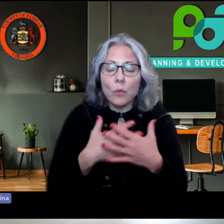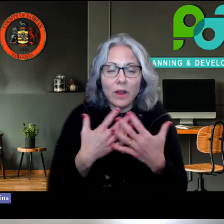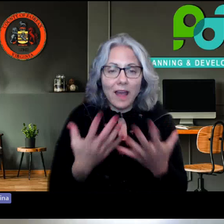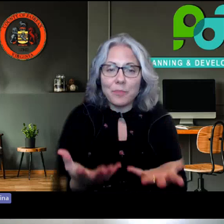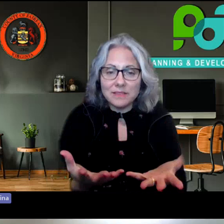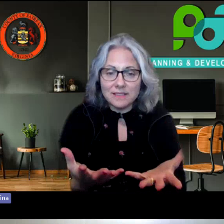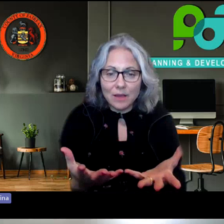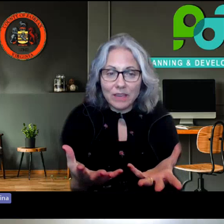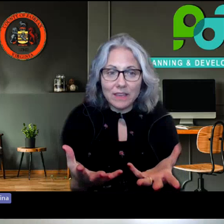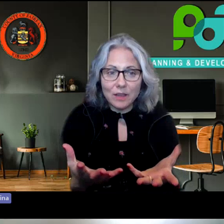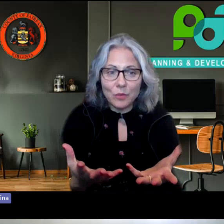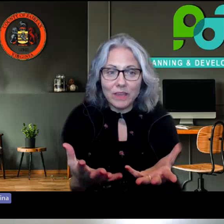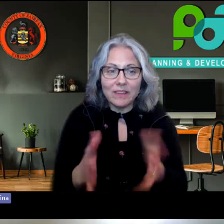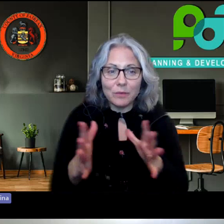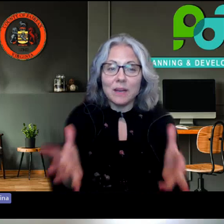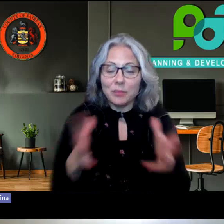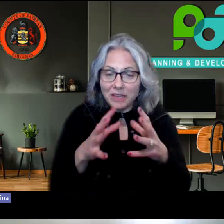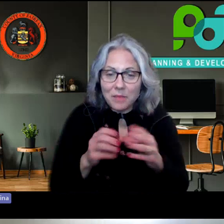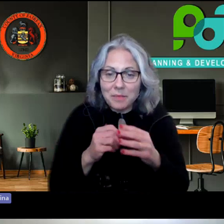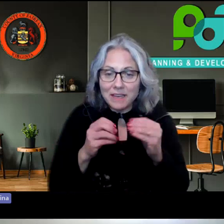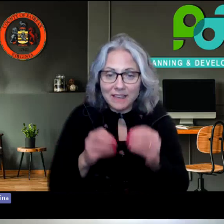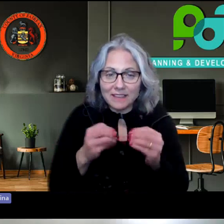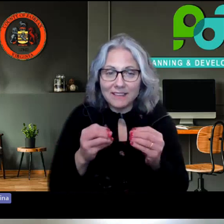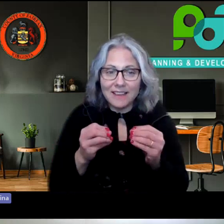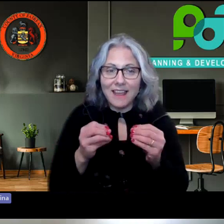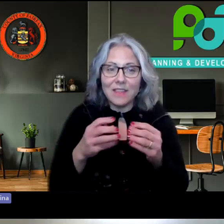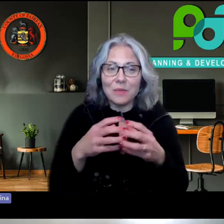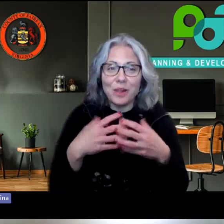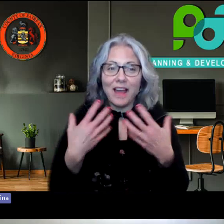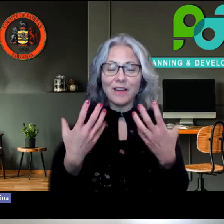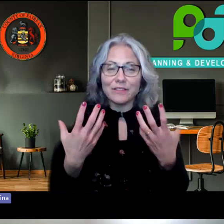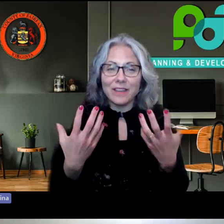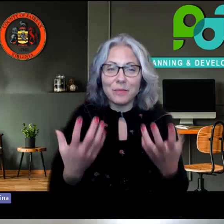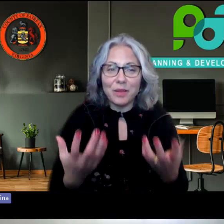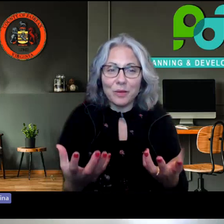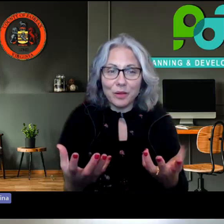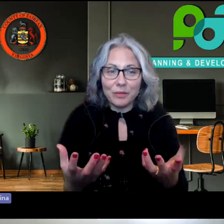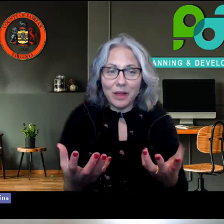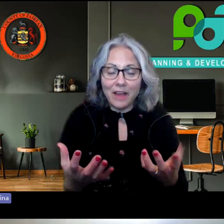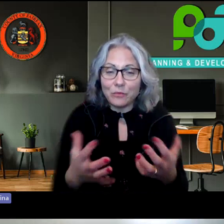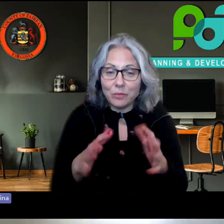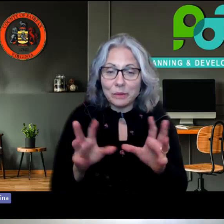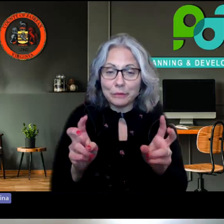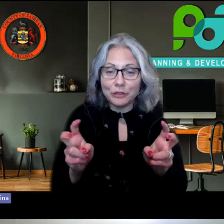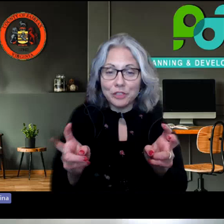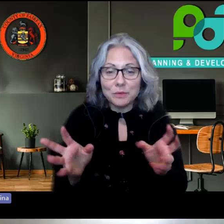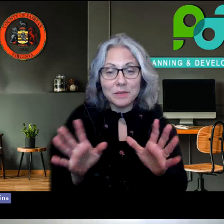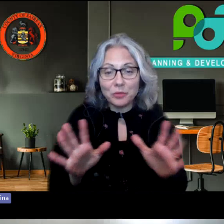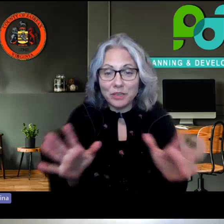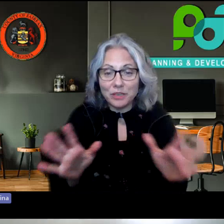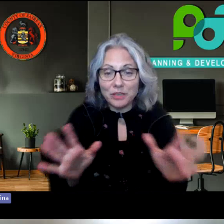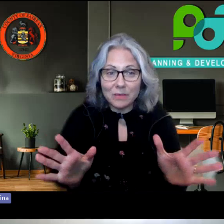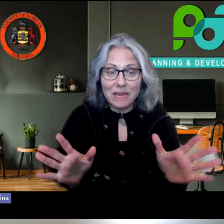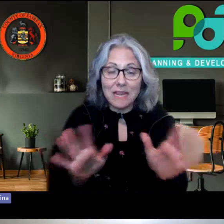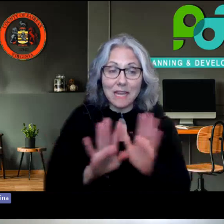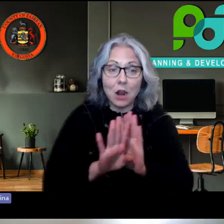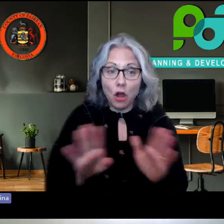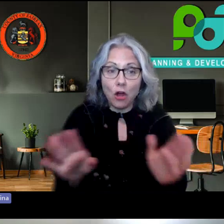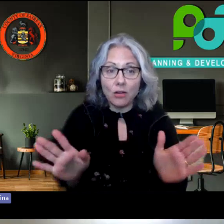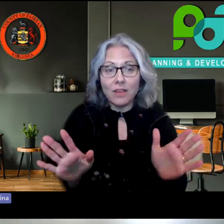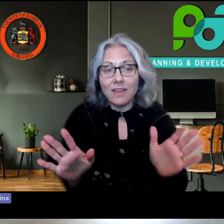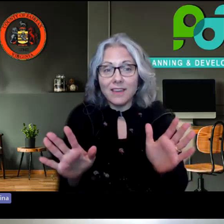You know, what happens is that we get a plan amendment in, and then we'll have what we refer to as a pre-staffing